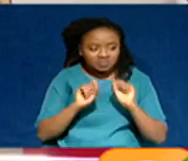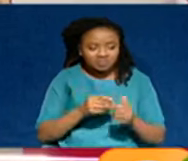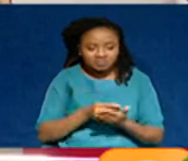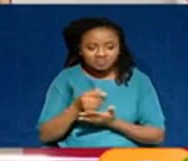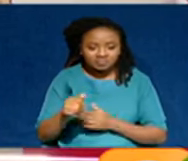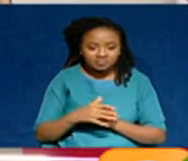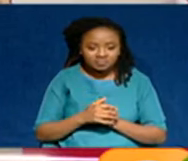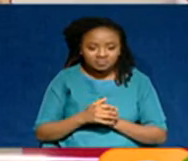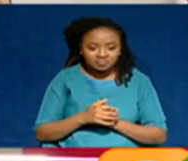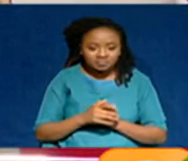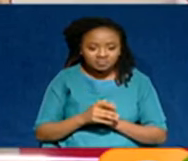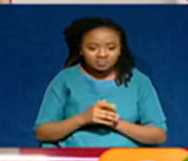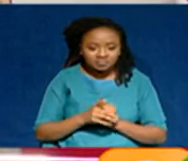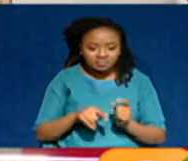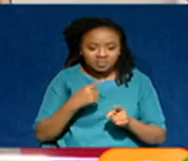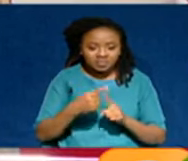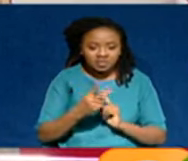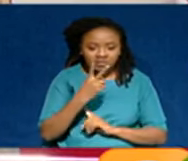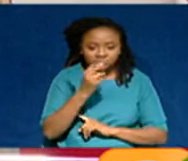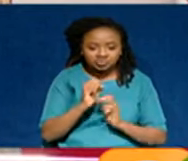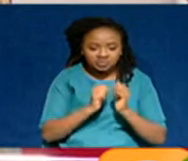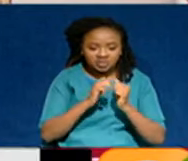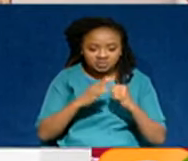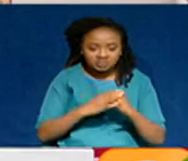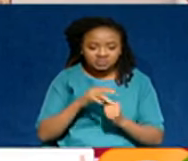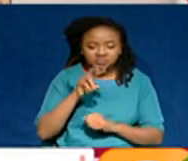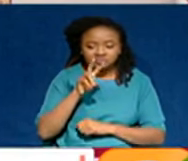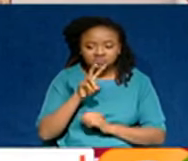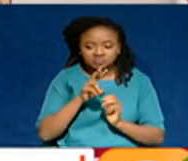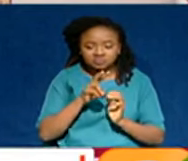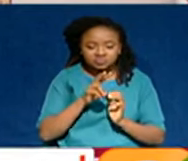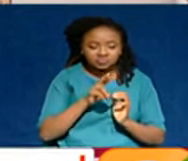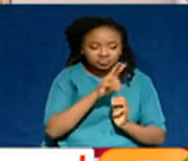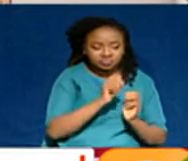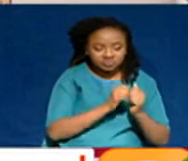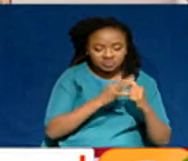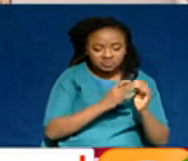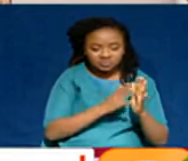year 2018-2019, the country had